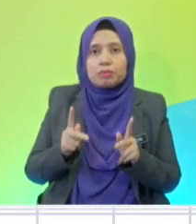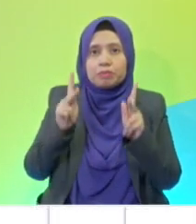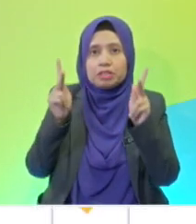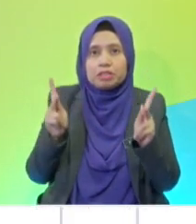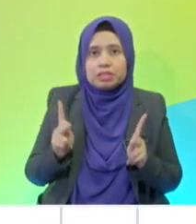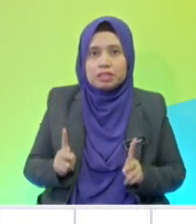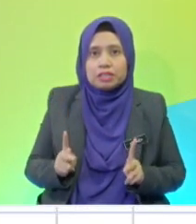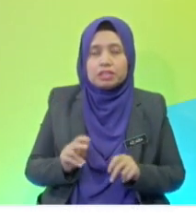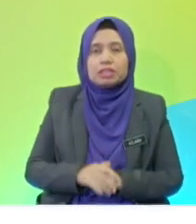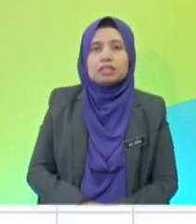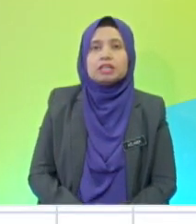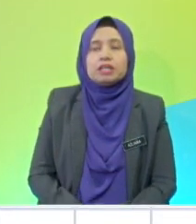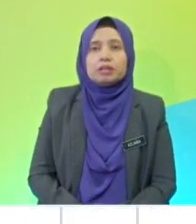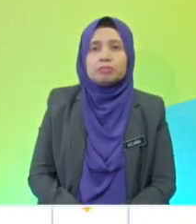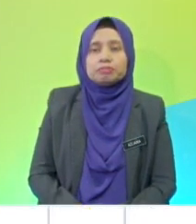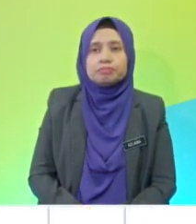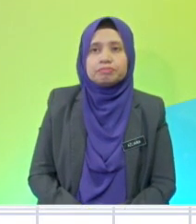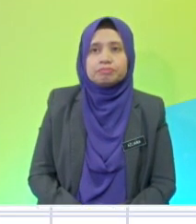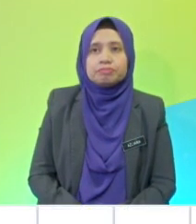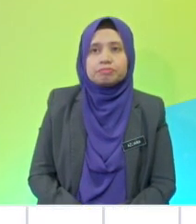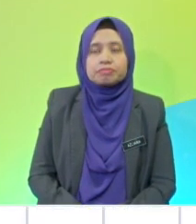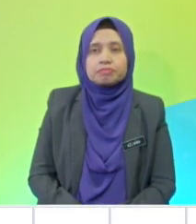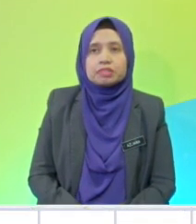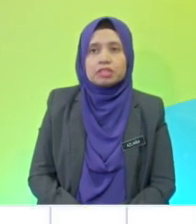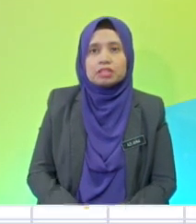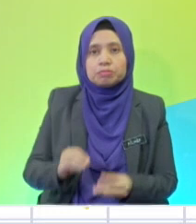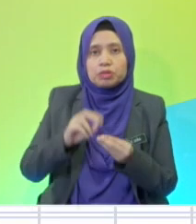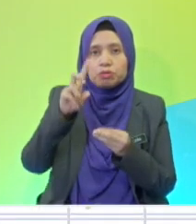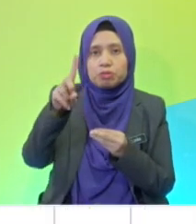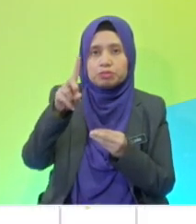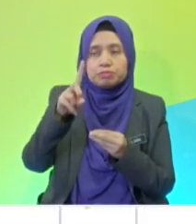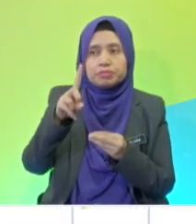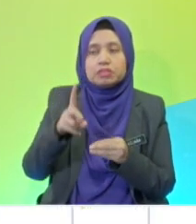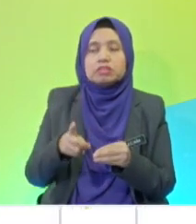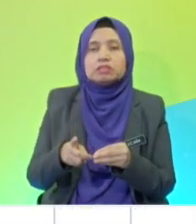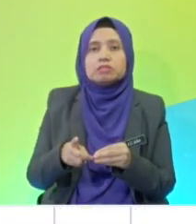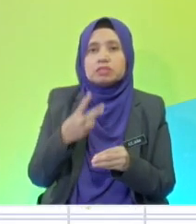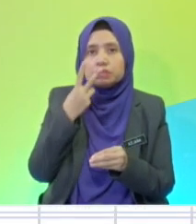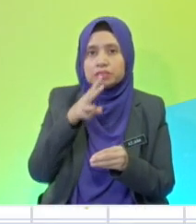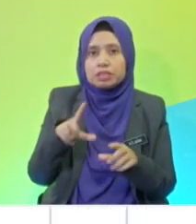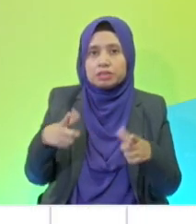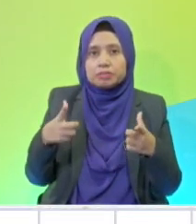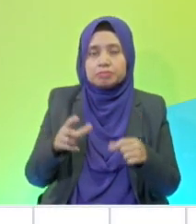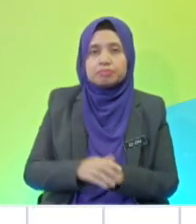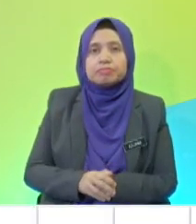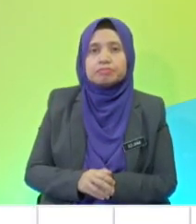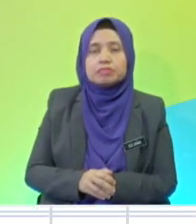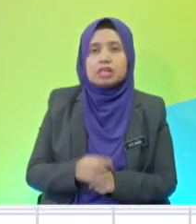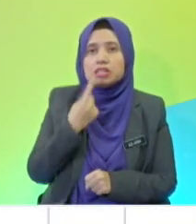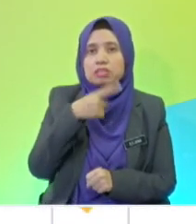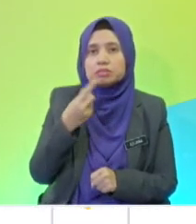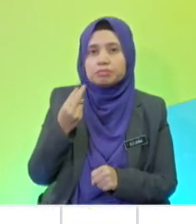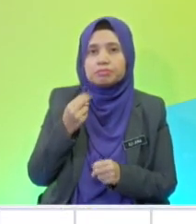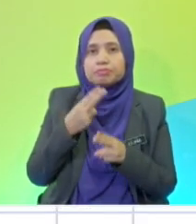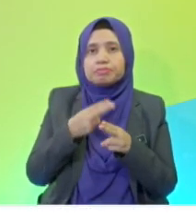place it there. And for So the next it's one, a we have two items trophy. here. It's almost the same, I think. Yeah. Okay, who like to name